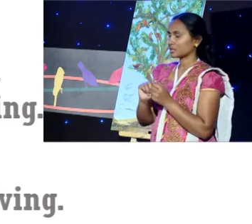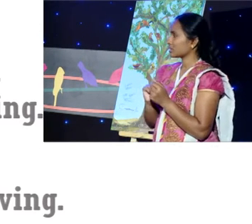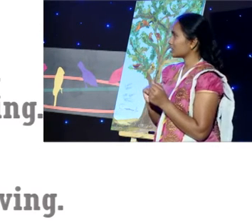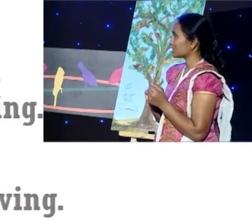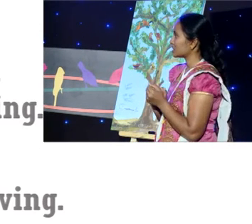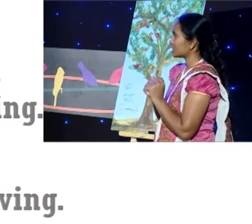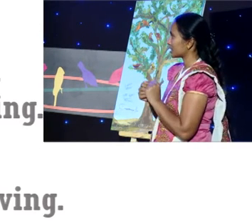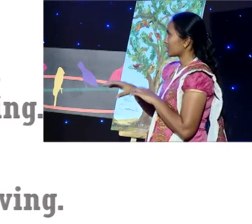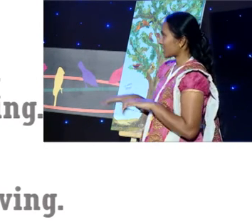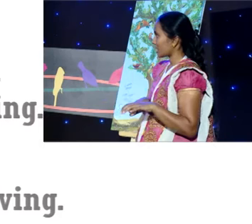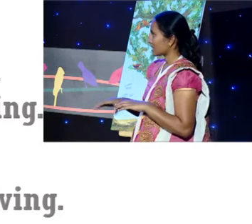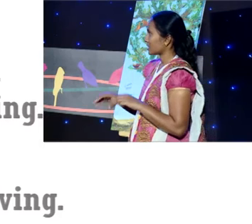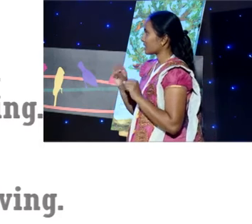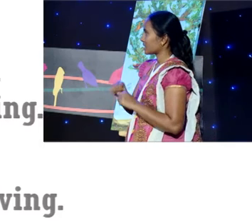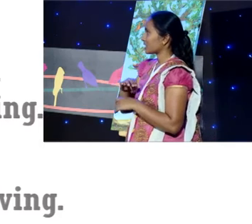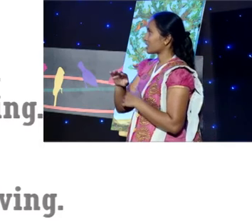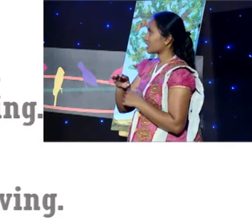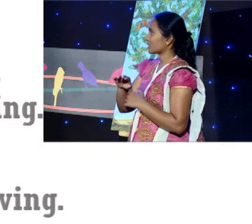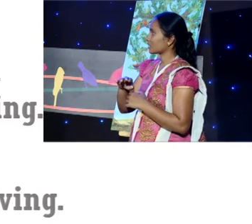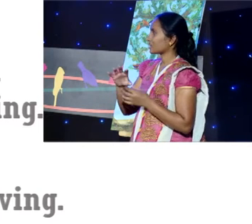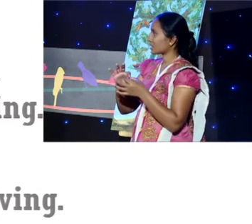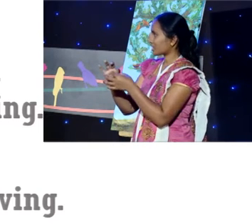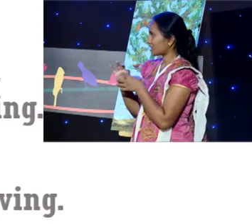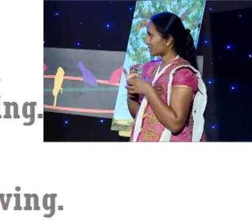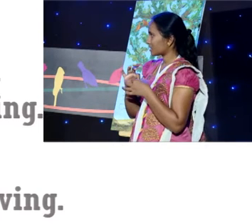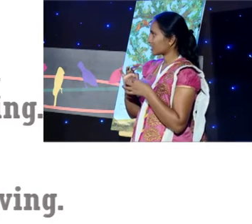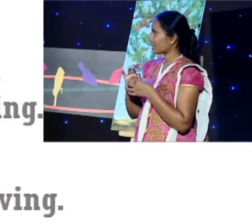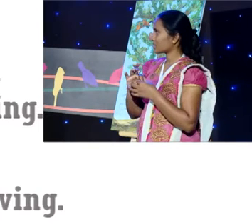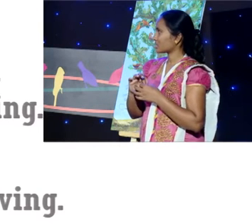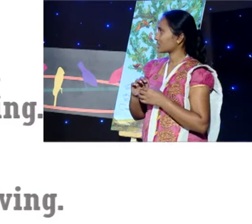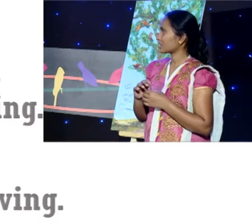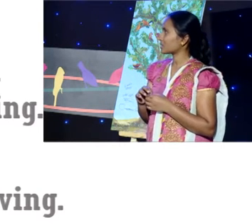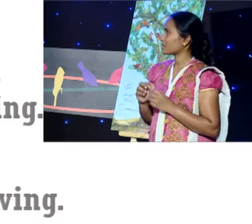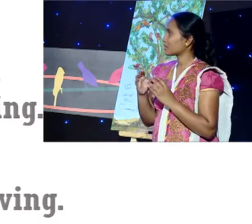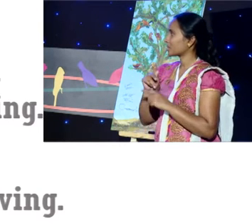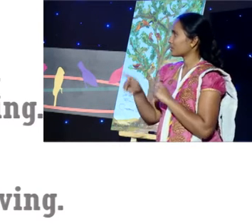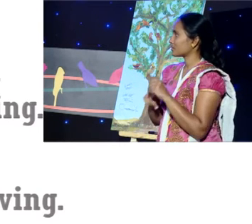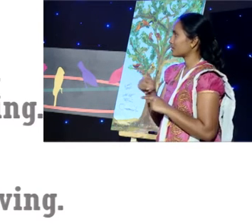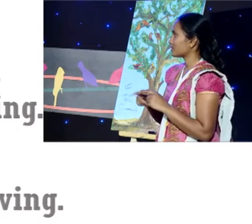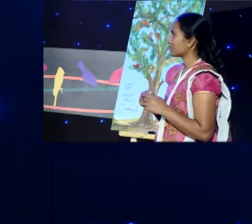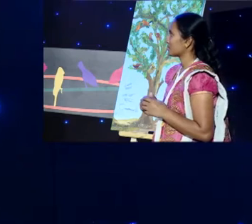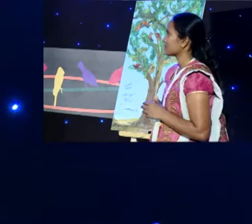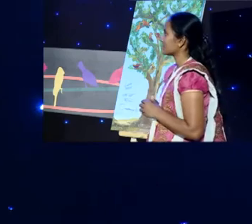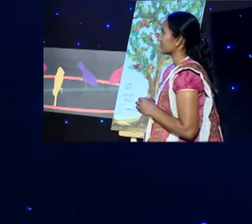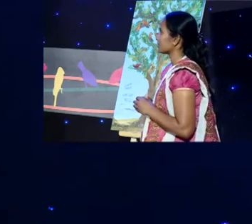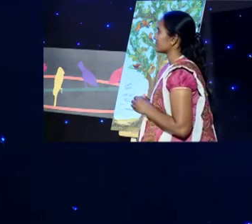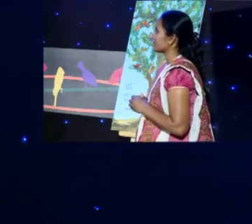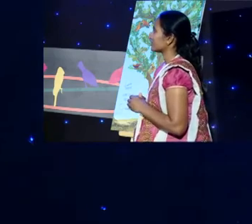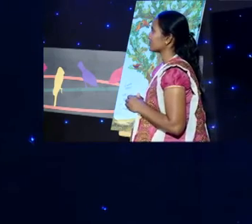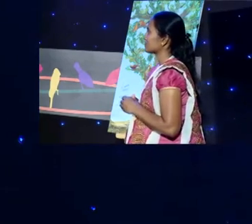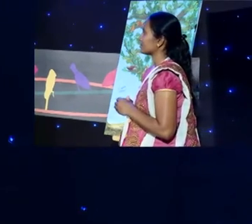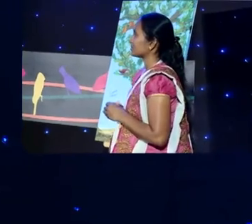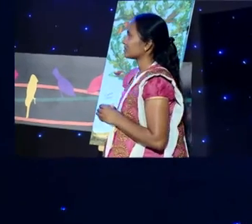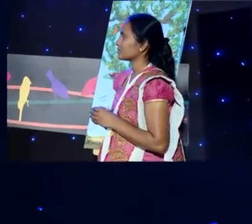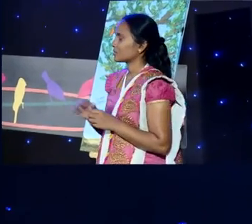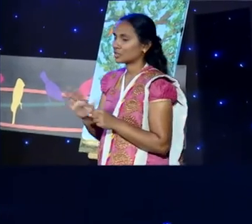into action and that generosity gets connected, a gift ecology starts to emerge. It's a totally